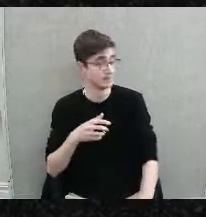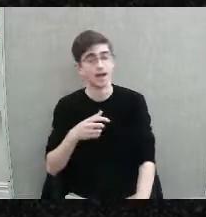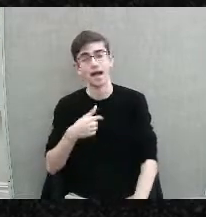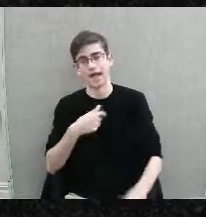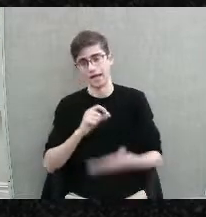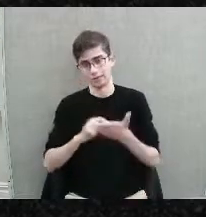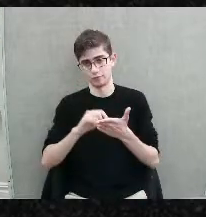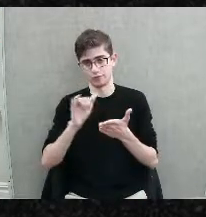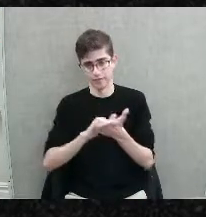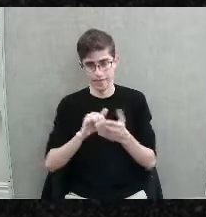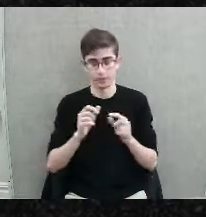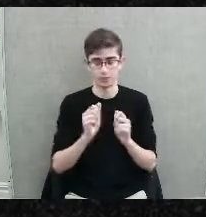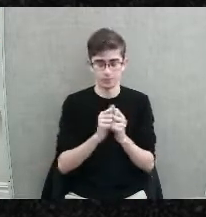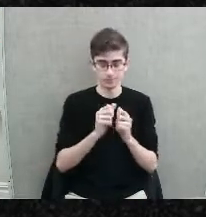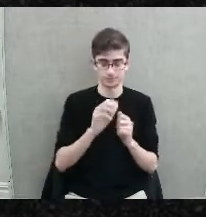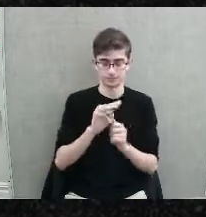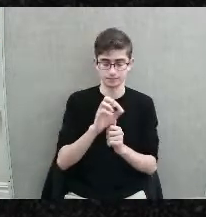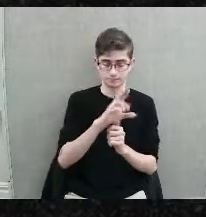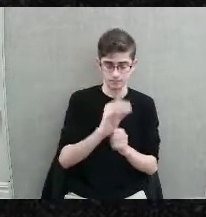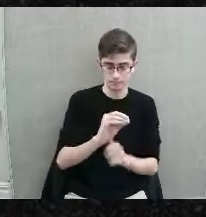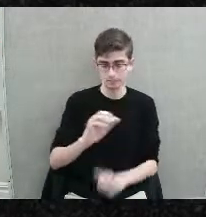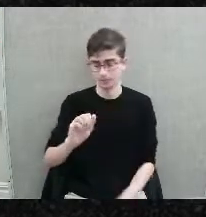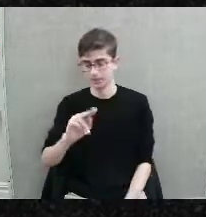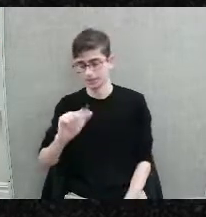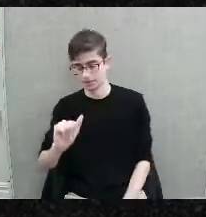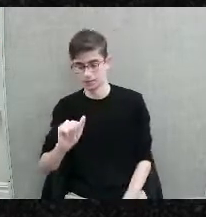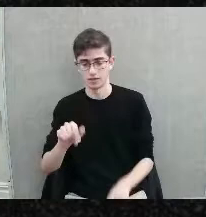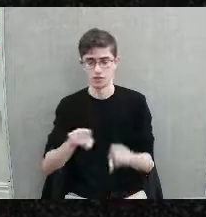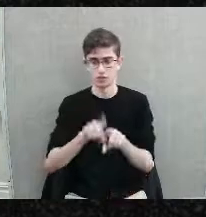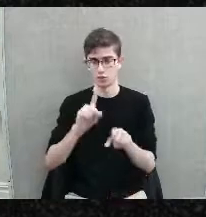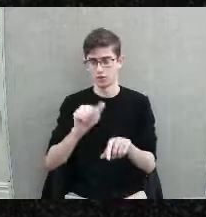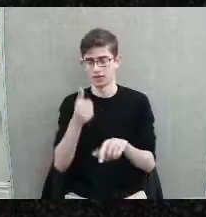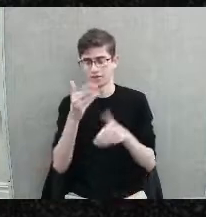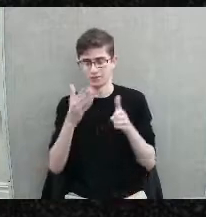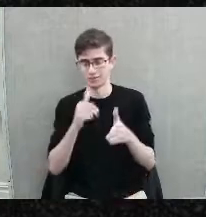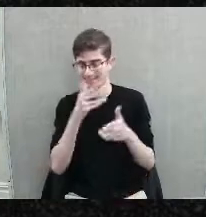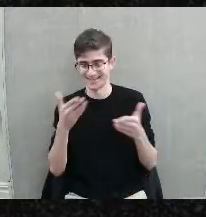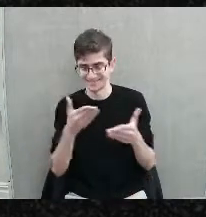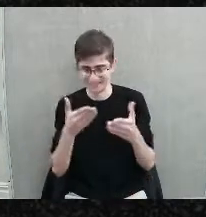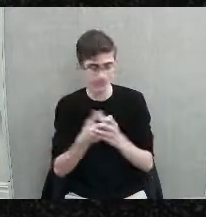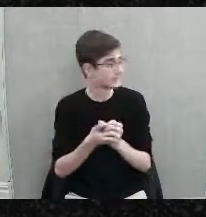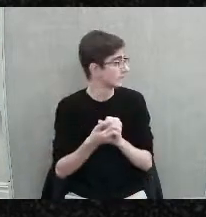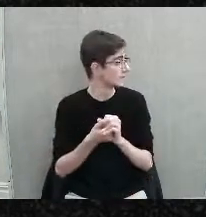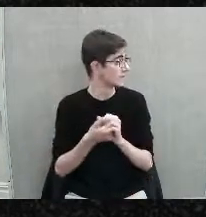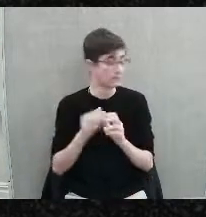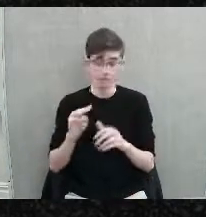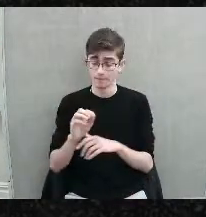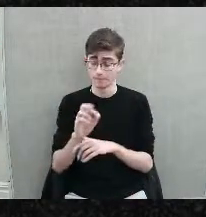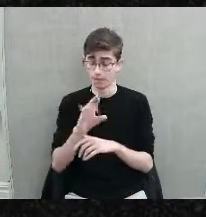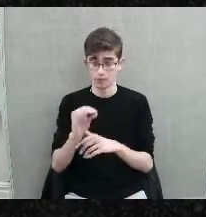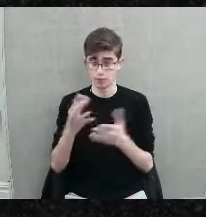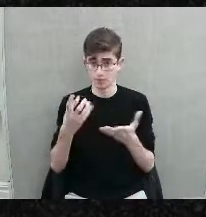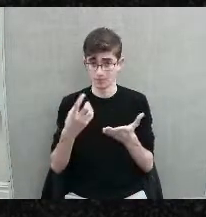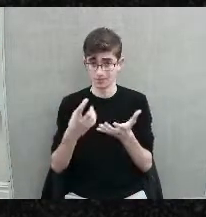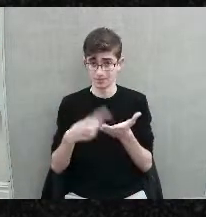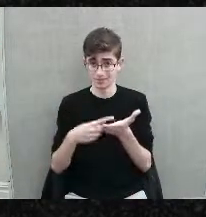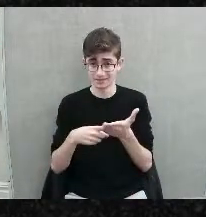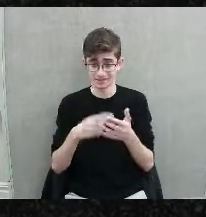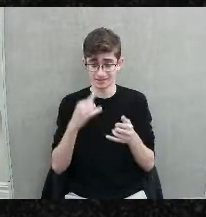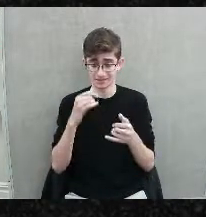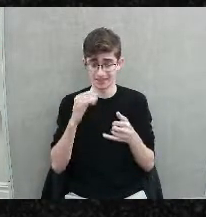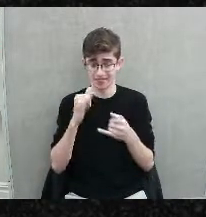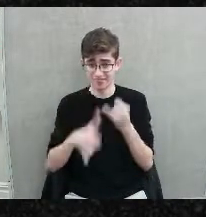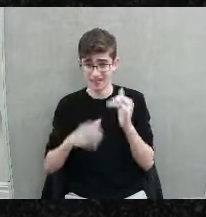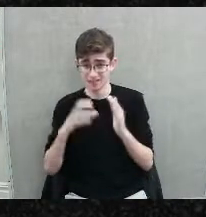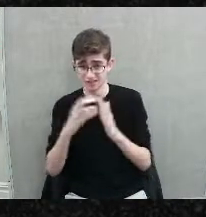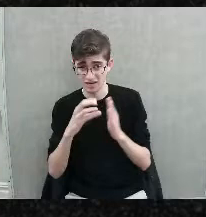Mario, Anna, and our colleague, Maya Horn. So Mario, do you want to talk a little bit about building political power, and then we'll open it up for all of